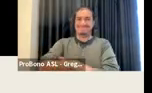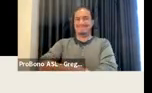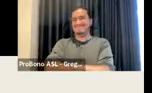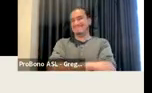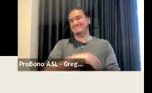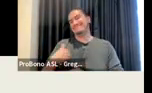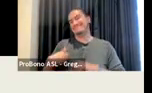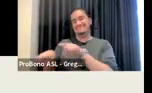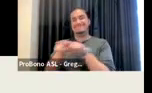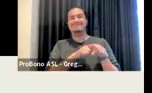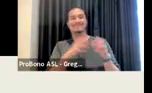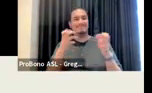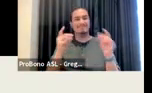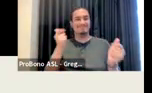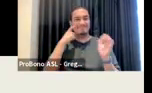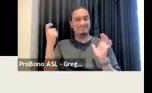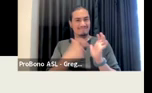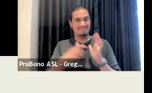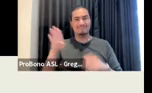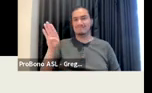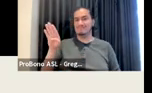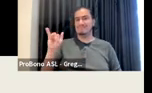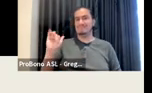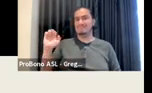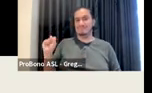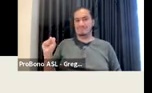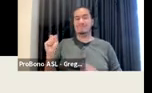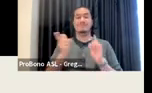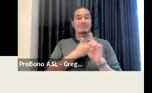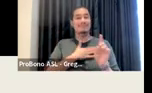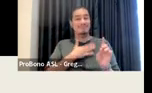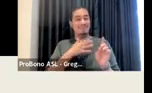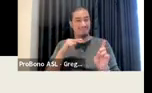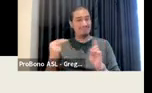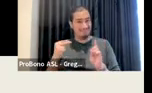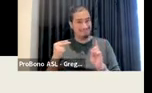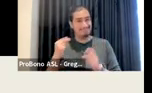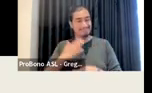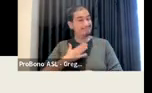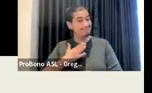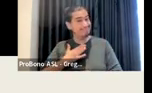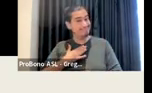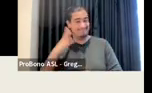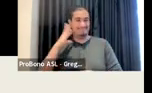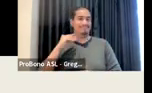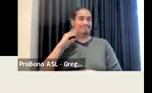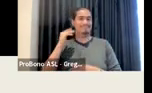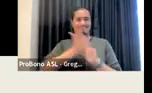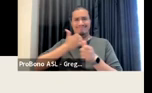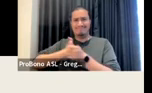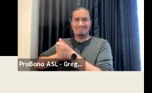also want to quickly acknowledge a bias. I am speaking from my perspective, from my learned experience. We all have our own